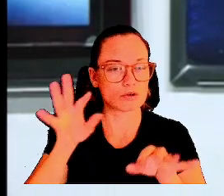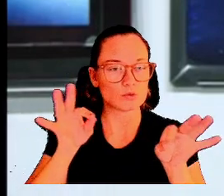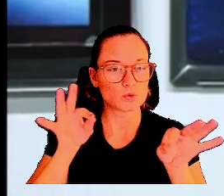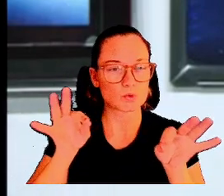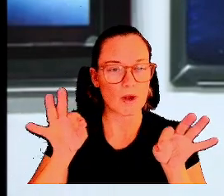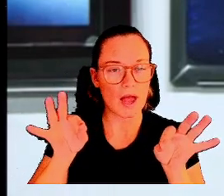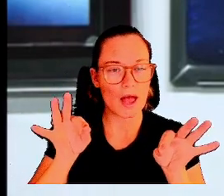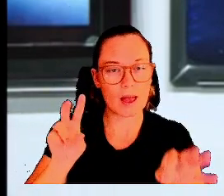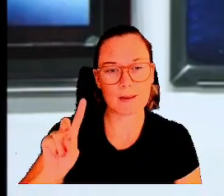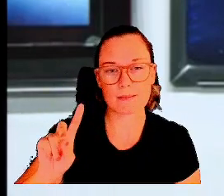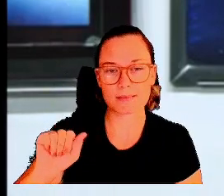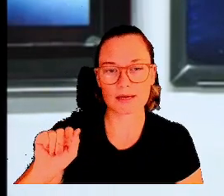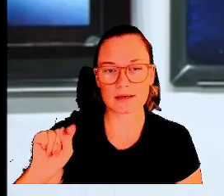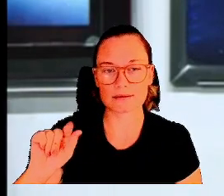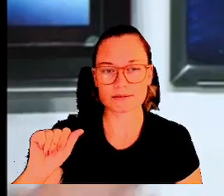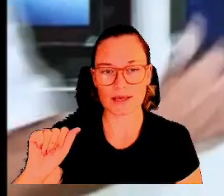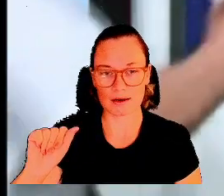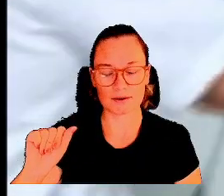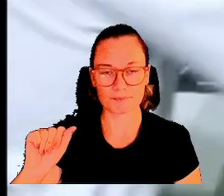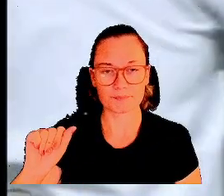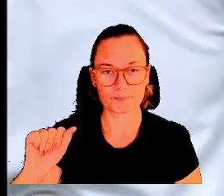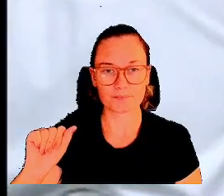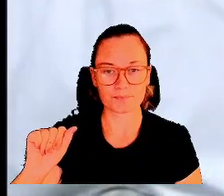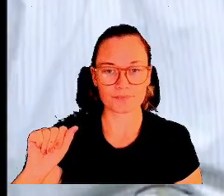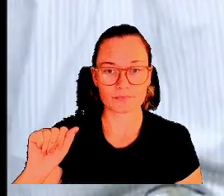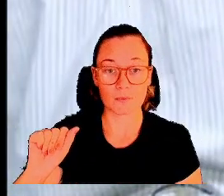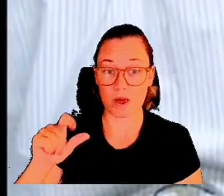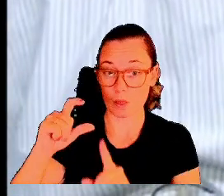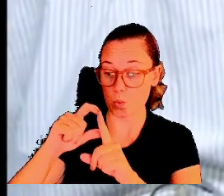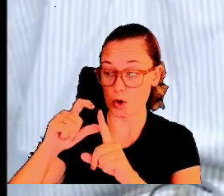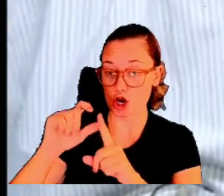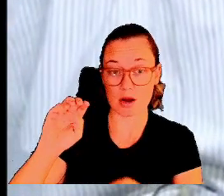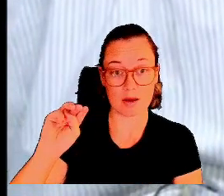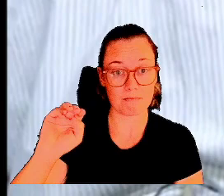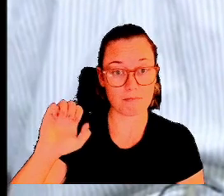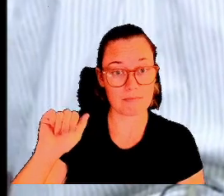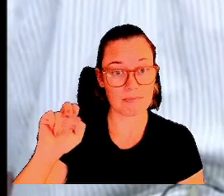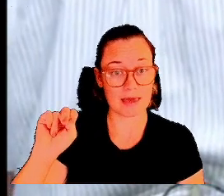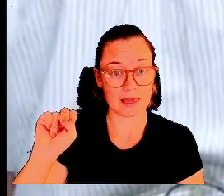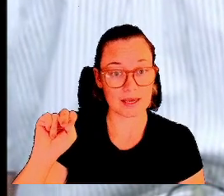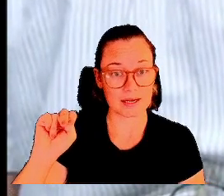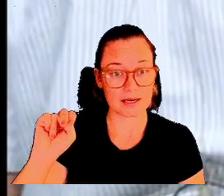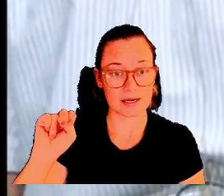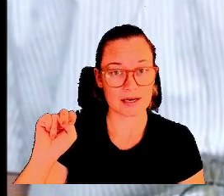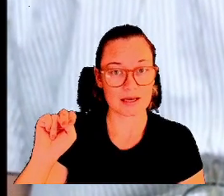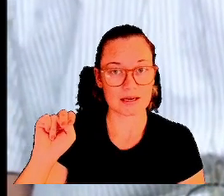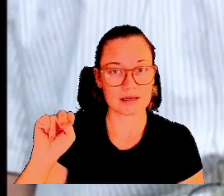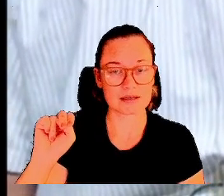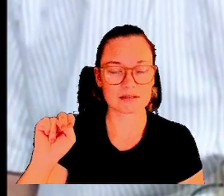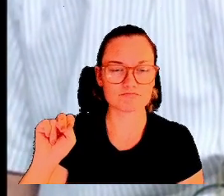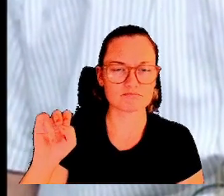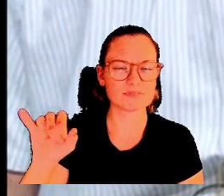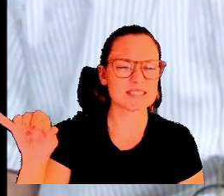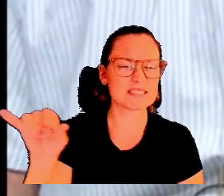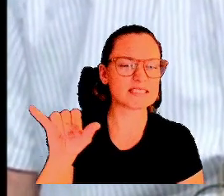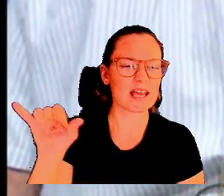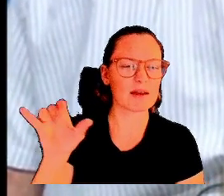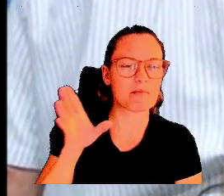data. Now, the word mean is the same as the word average.